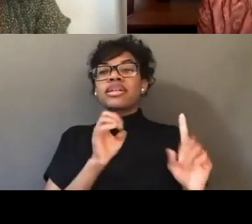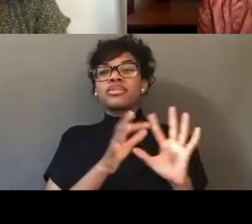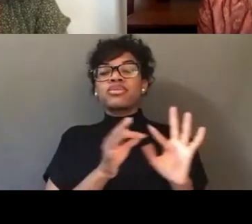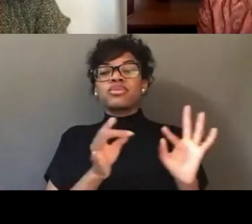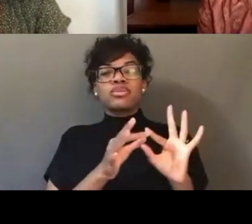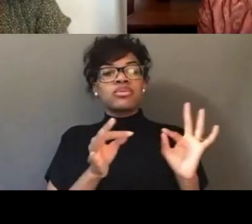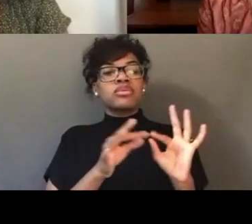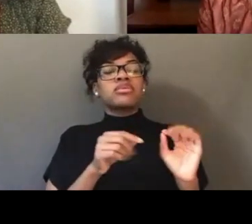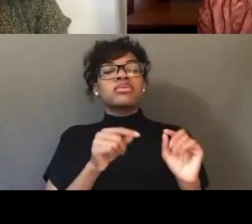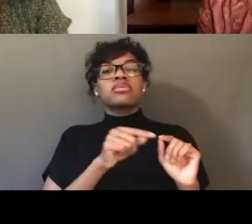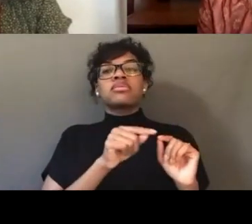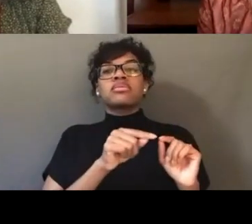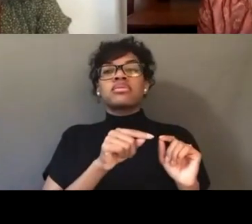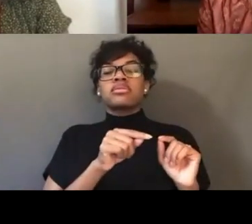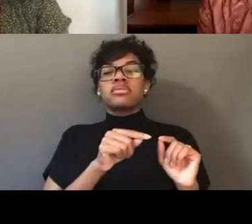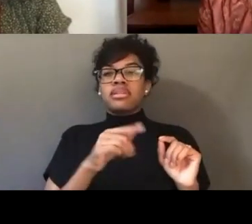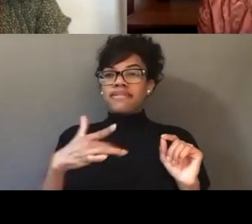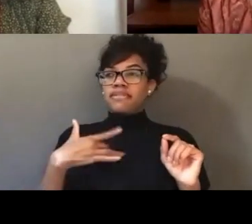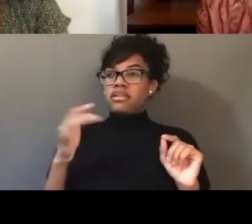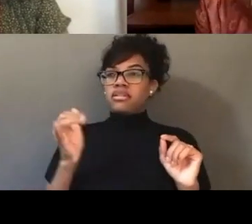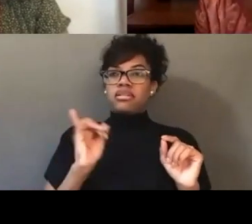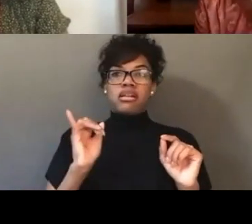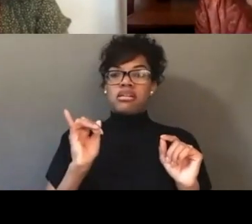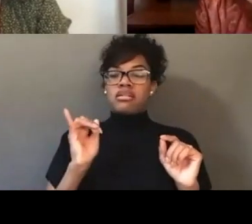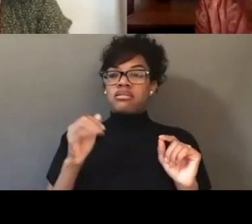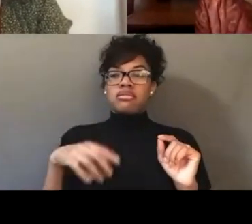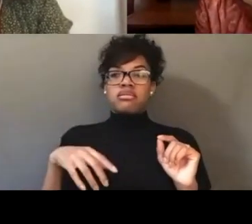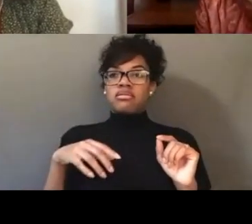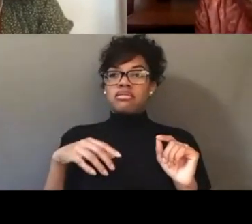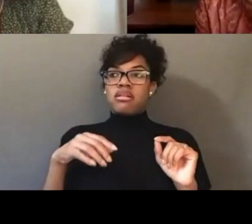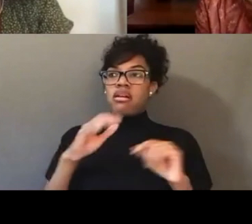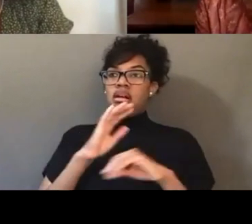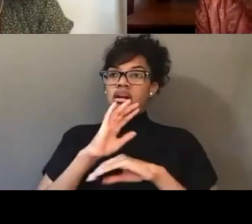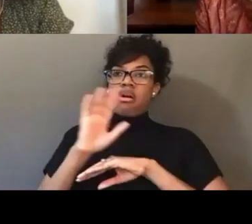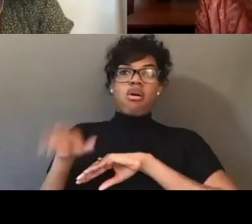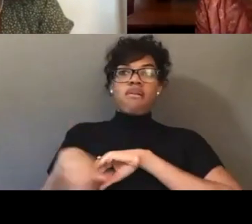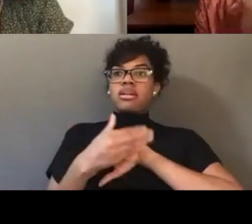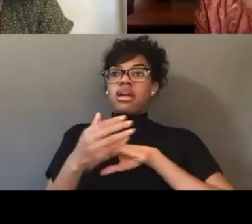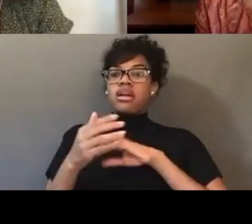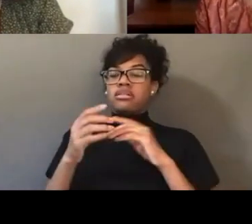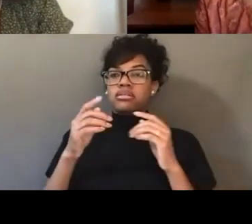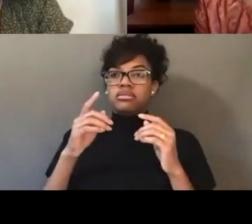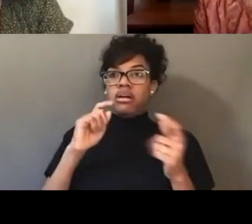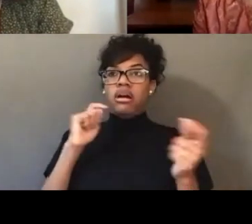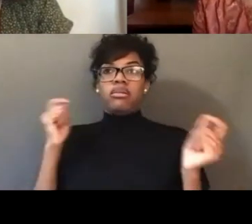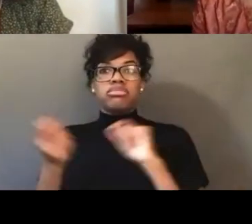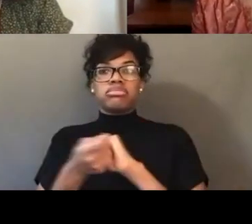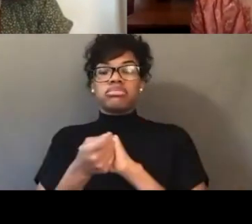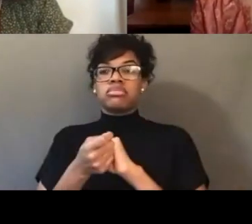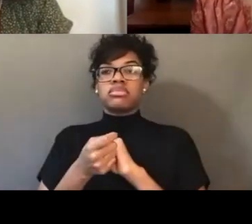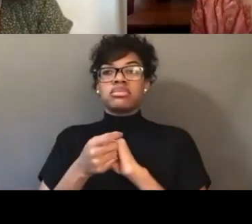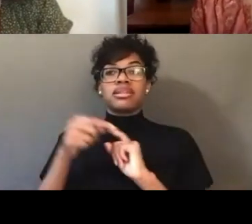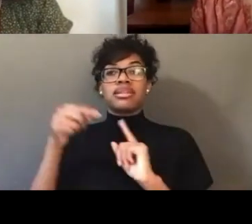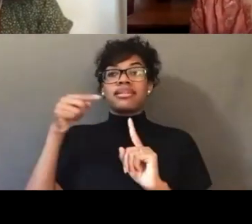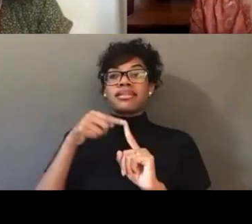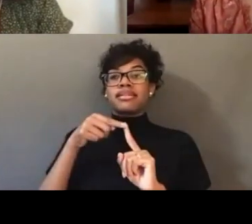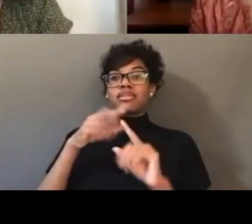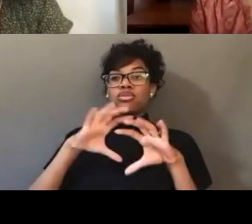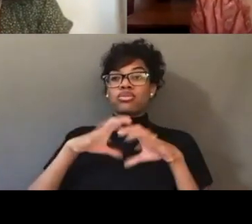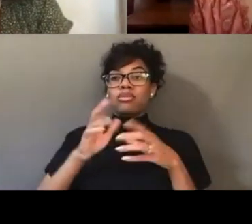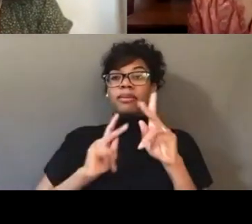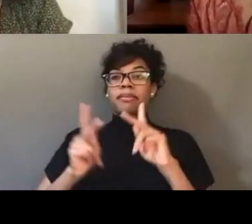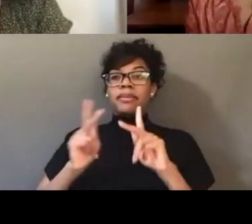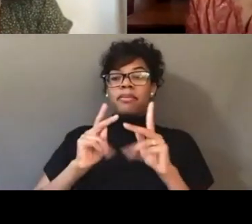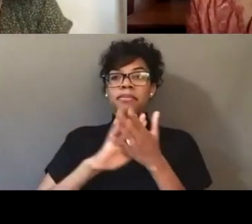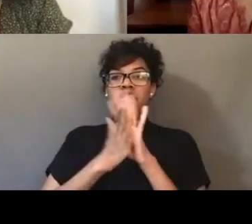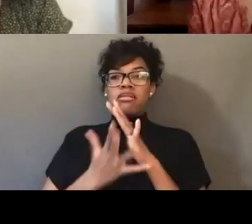these very visible defiance turned this new party into a mass party, attracting thousands of angry young Blacks